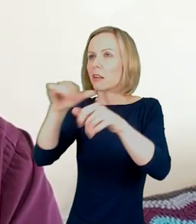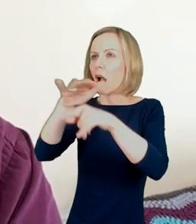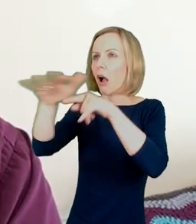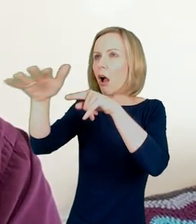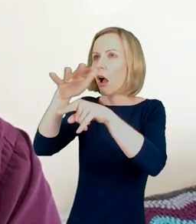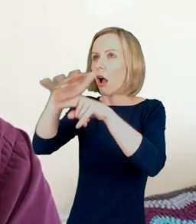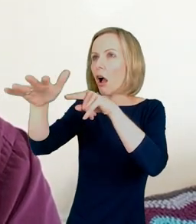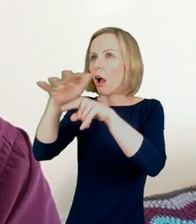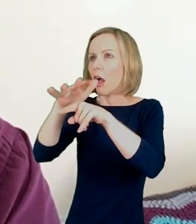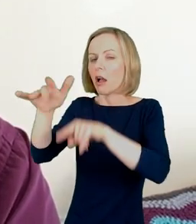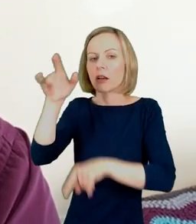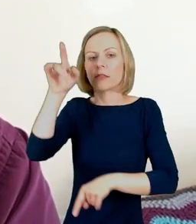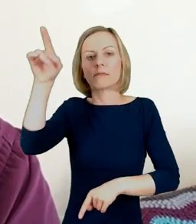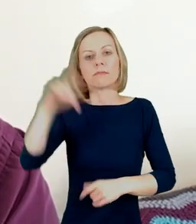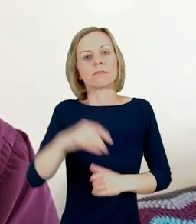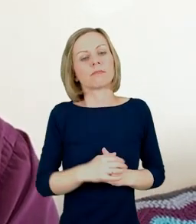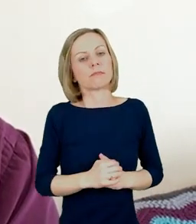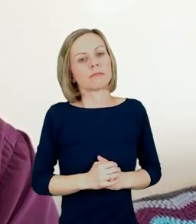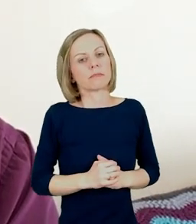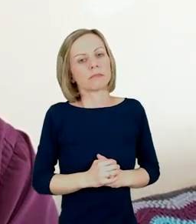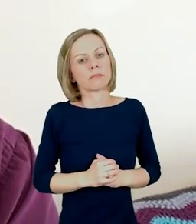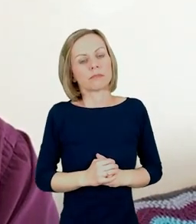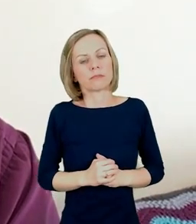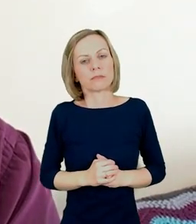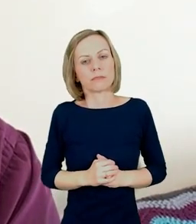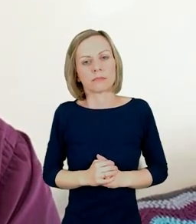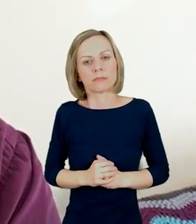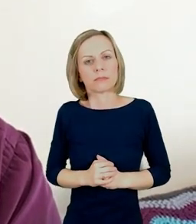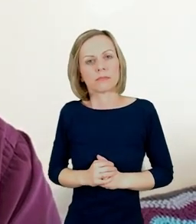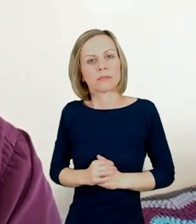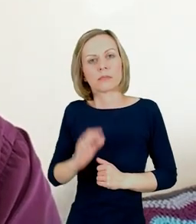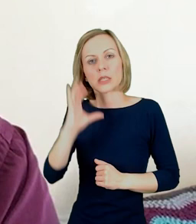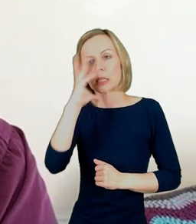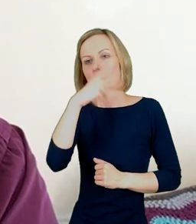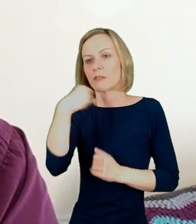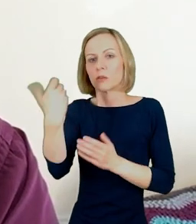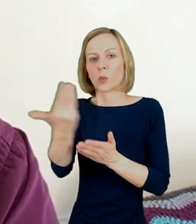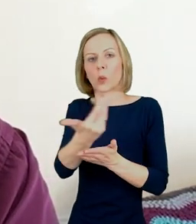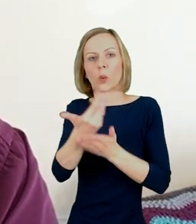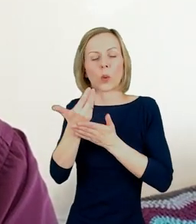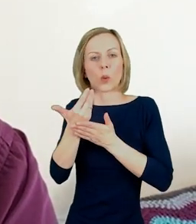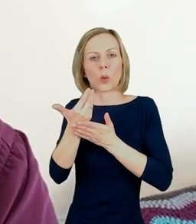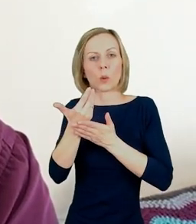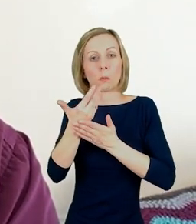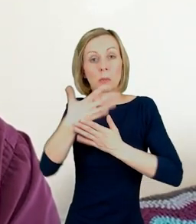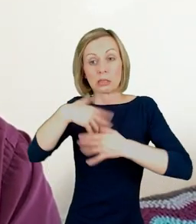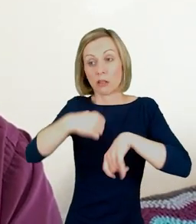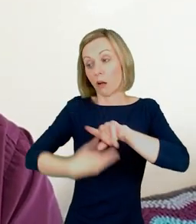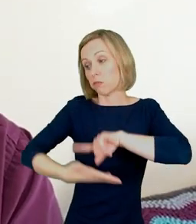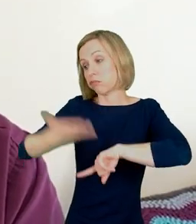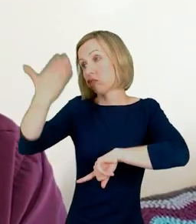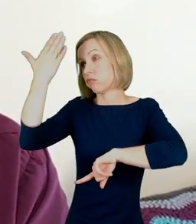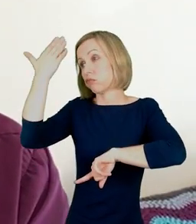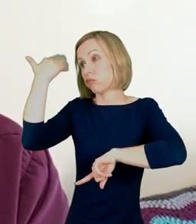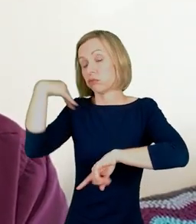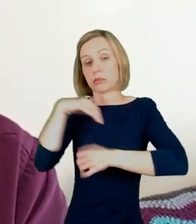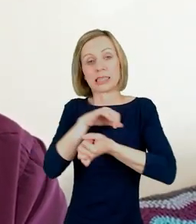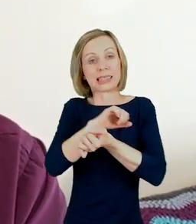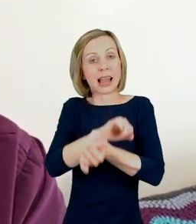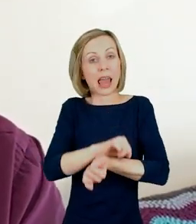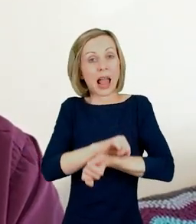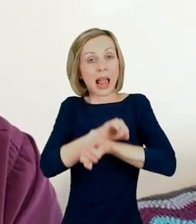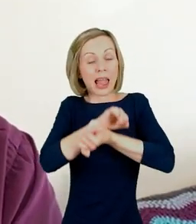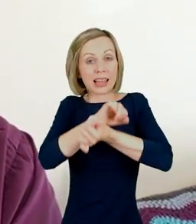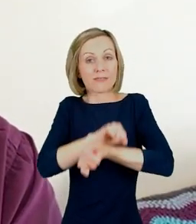Spiritual redemption has its originating story in the liberation of slaves from oppression. The gift of a